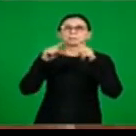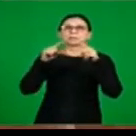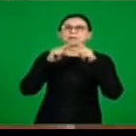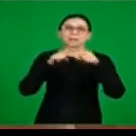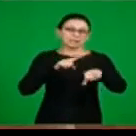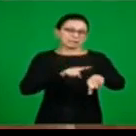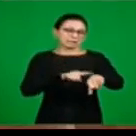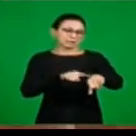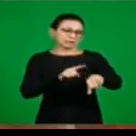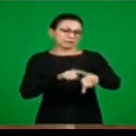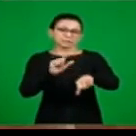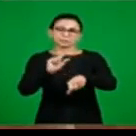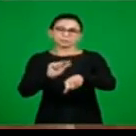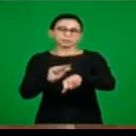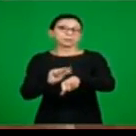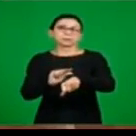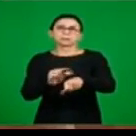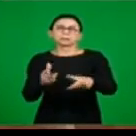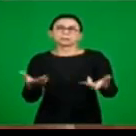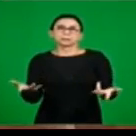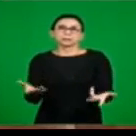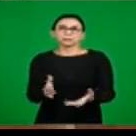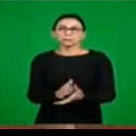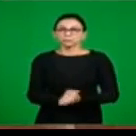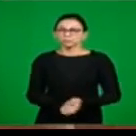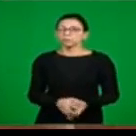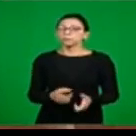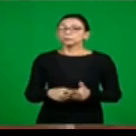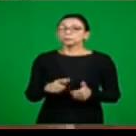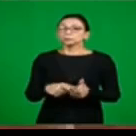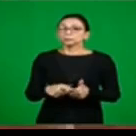that there's no time, because the Bible is open.